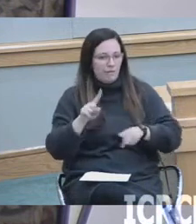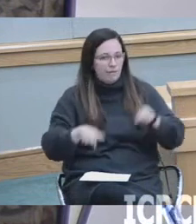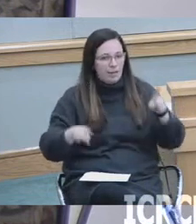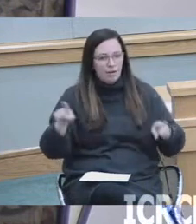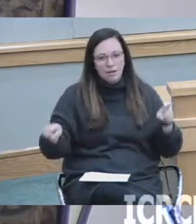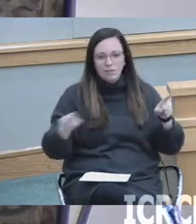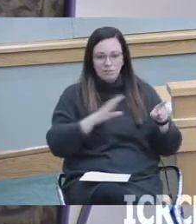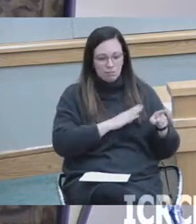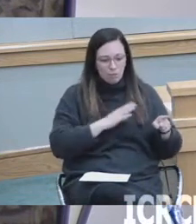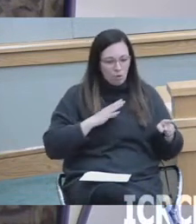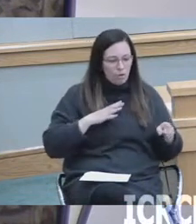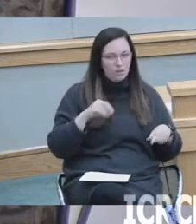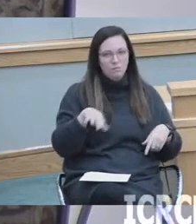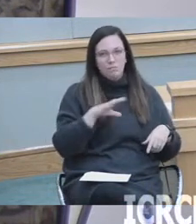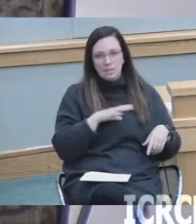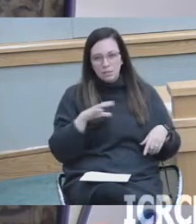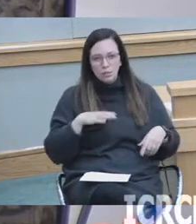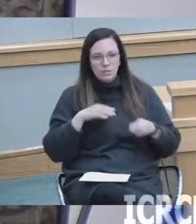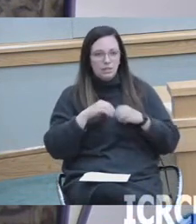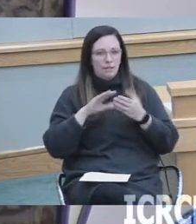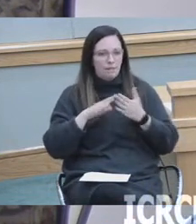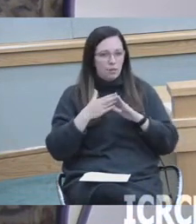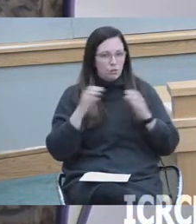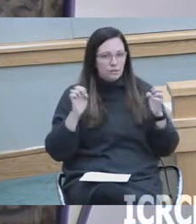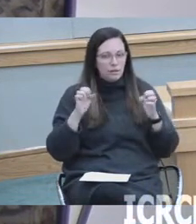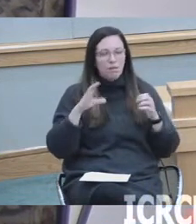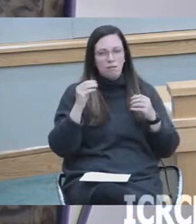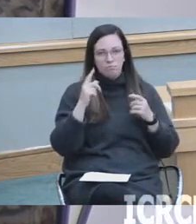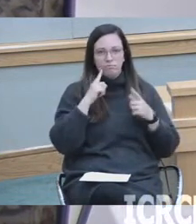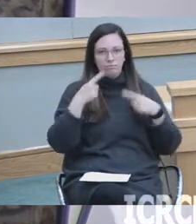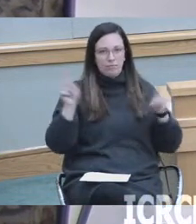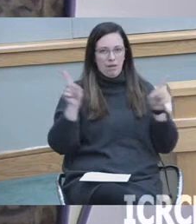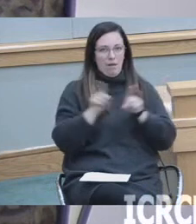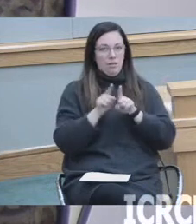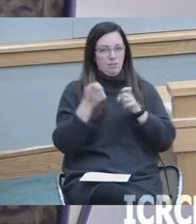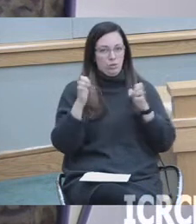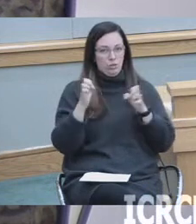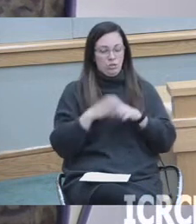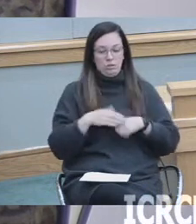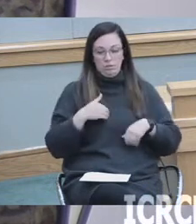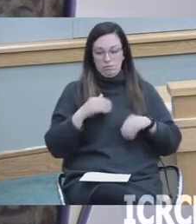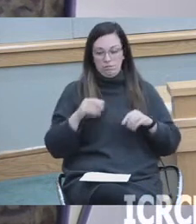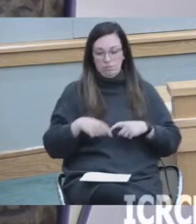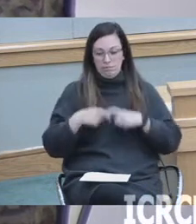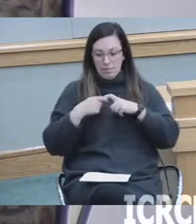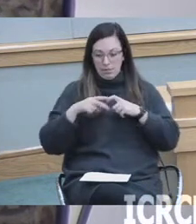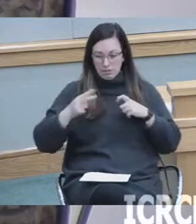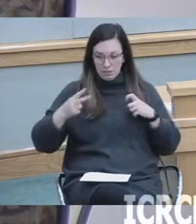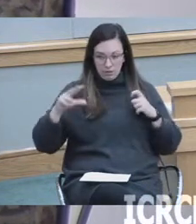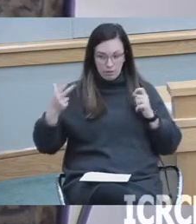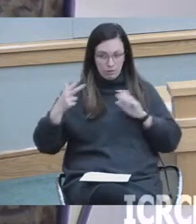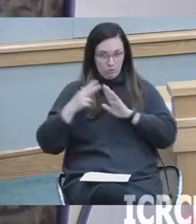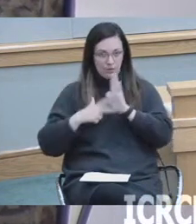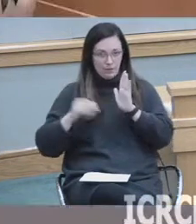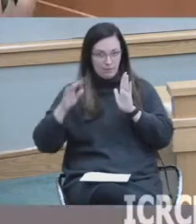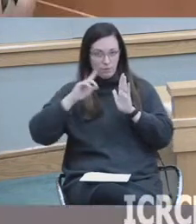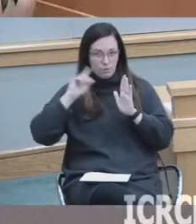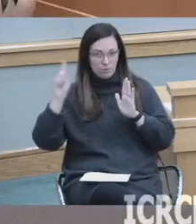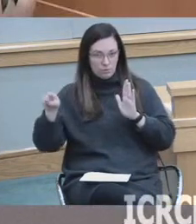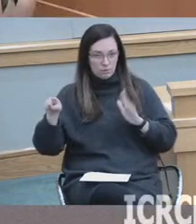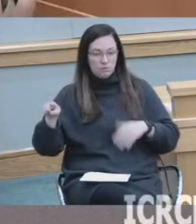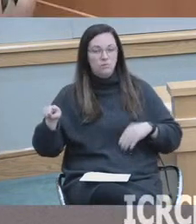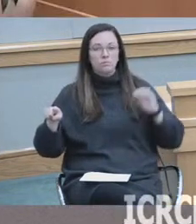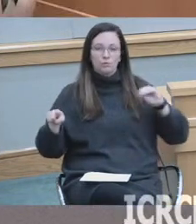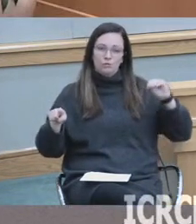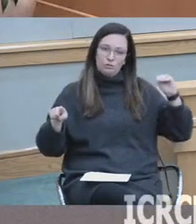in Village of Evendale and declaring it as an emergency. May I have a motion to suspend the second and third reading of the ordinance?